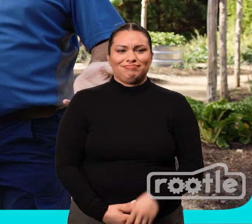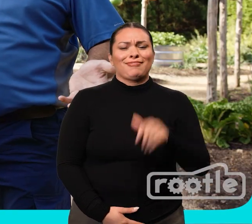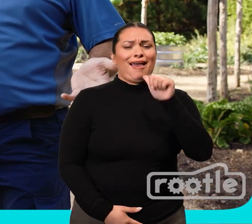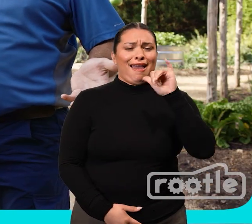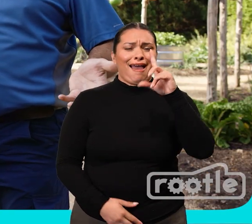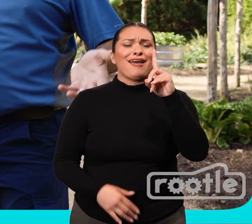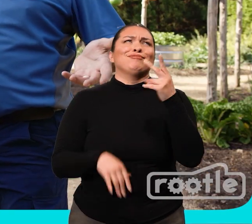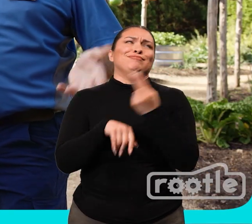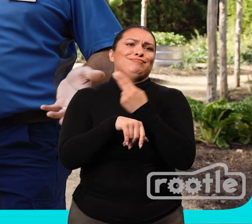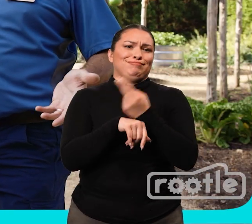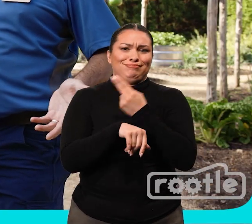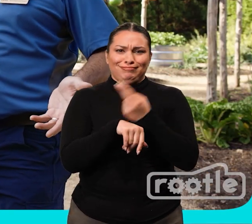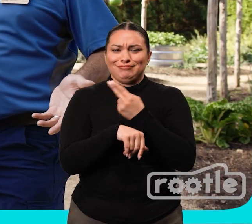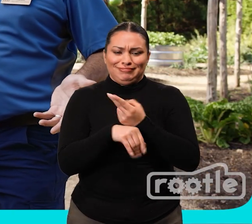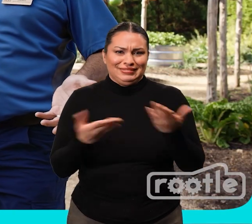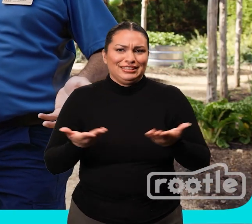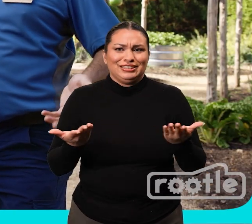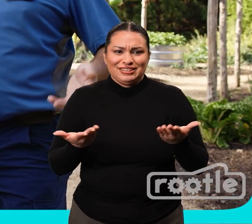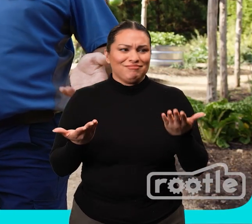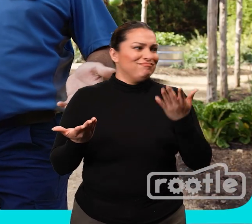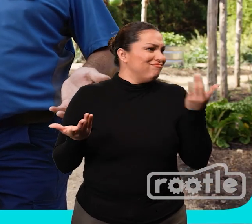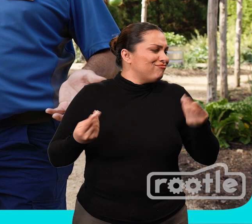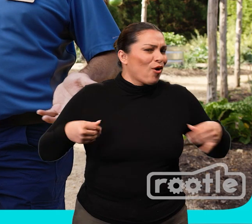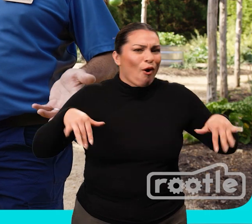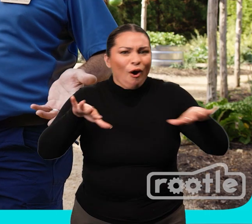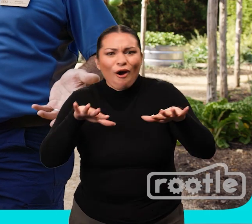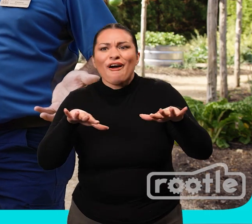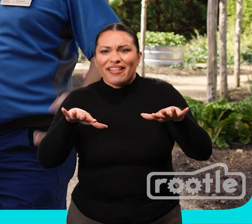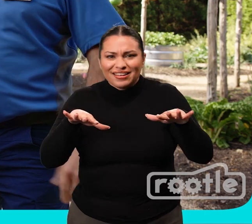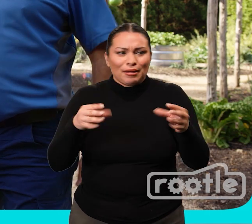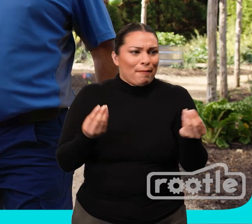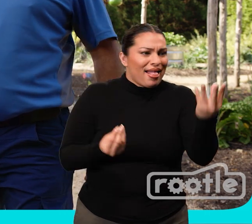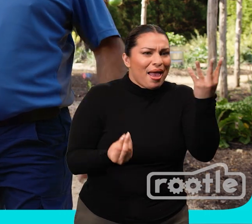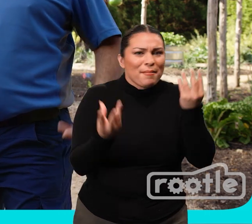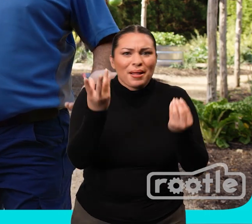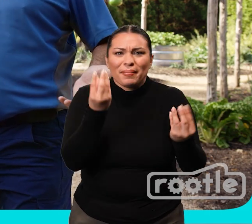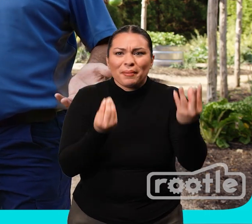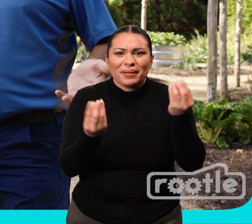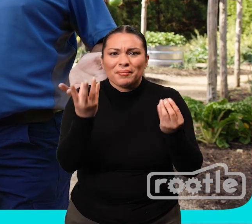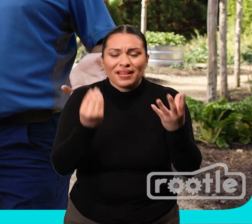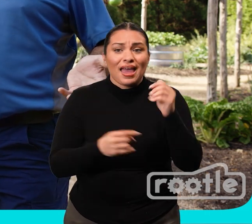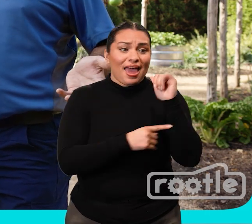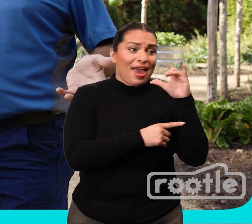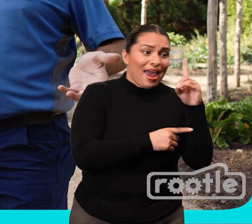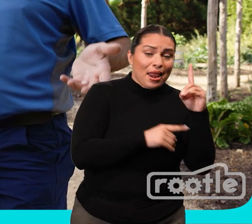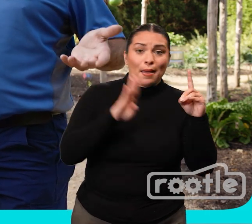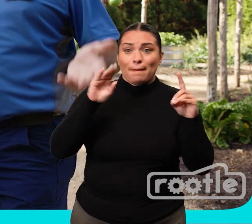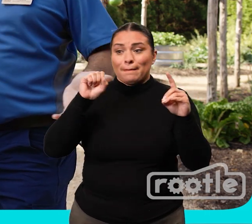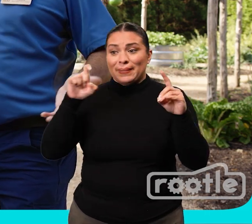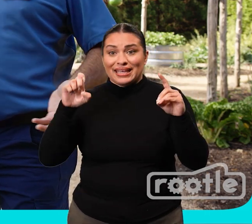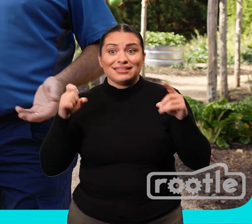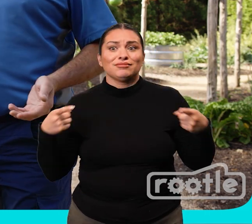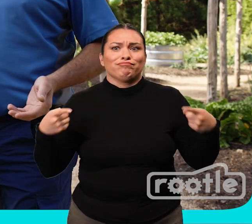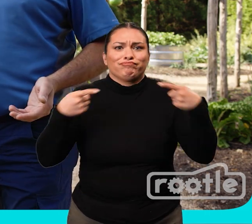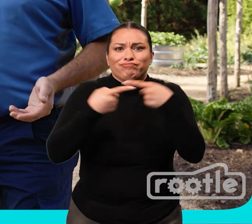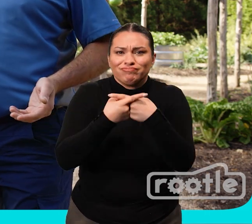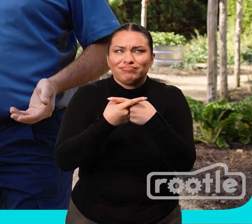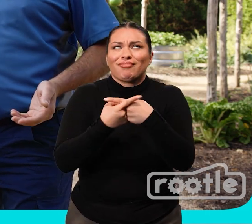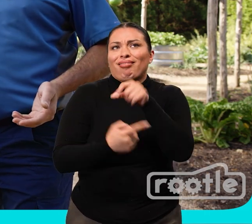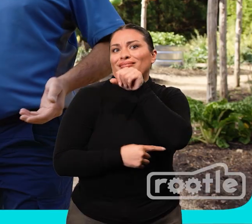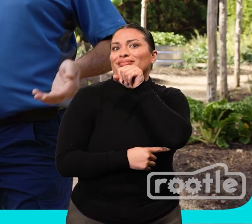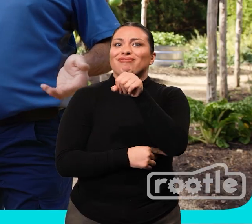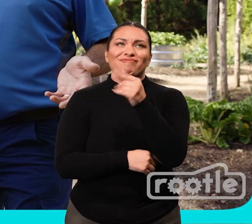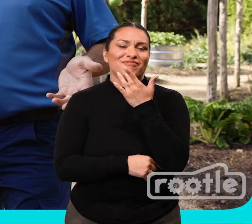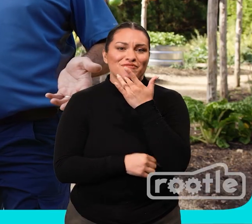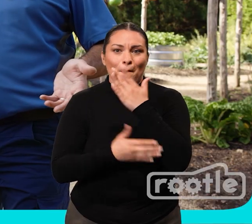Oh, acids can do so many cool things, even here with the plants. Acid-base reactions are some of my favorite science